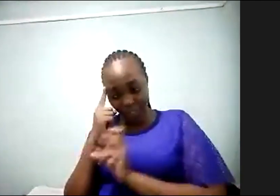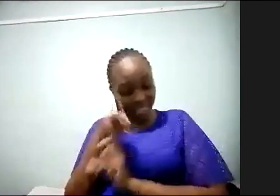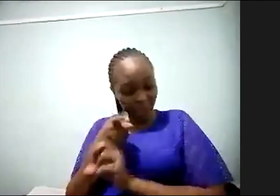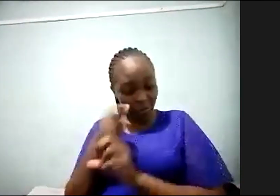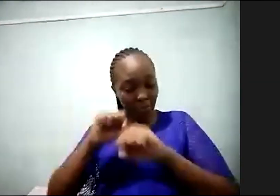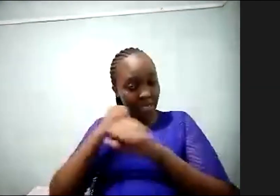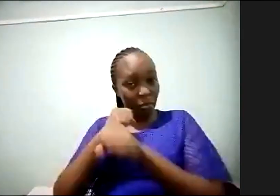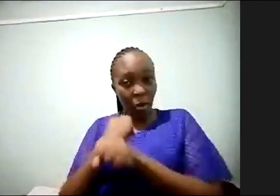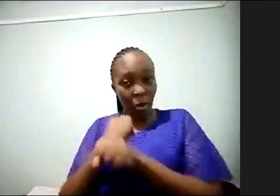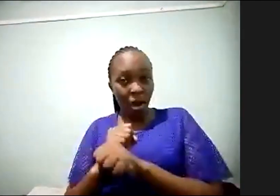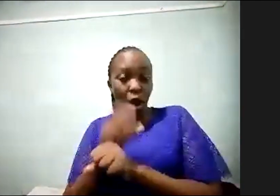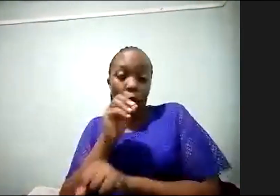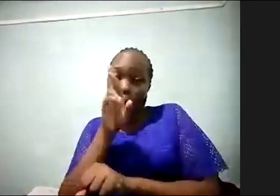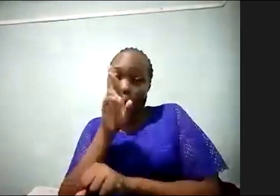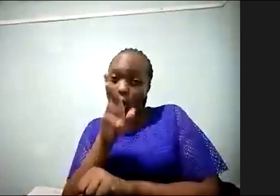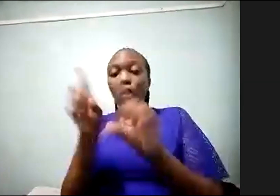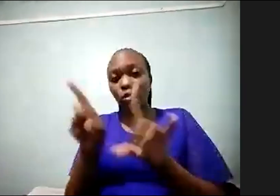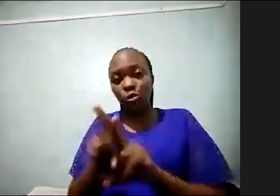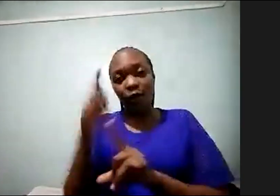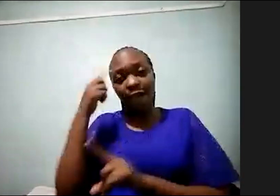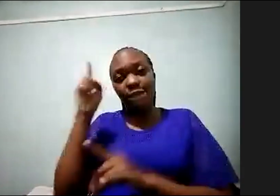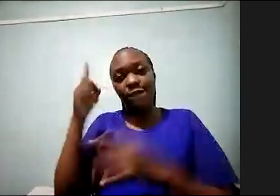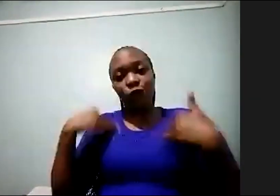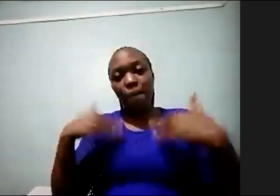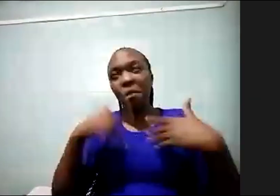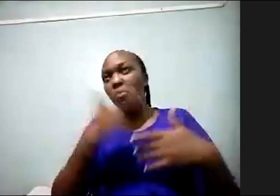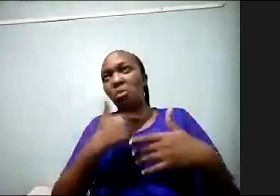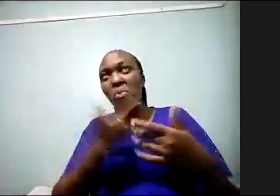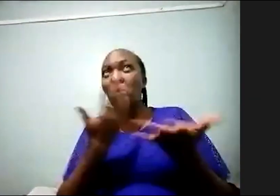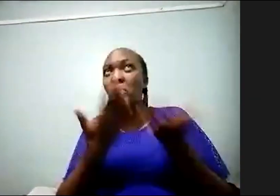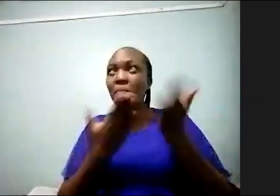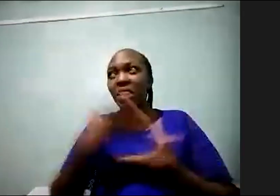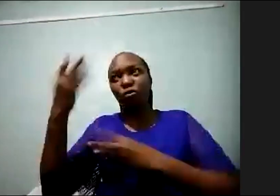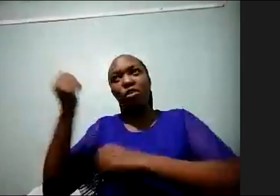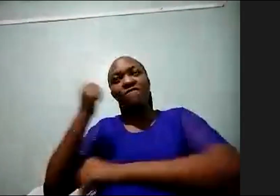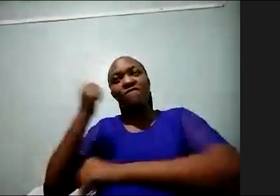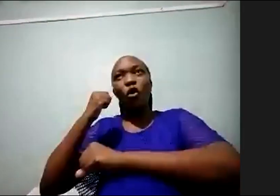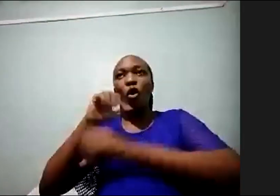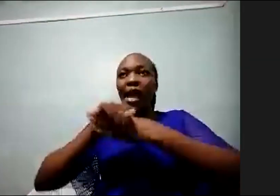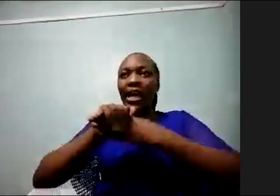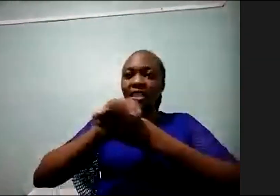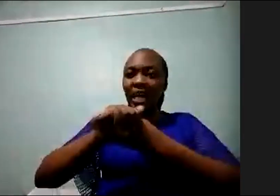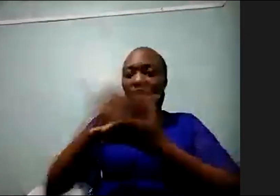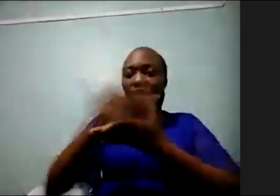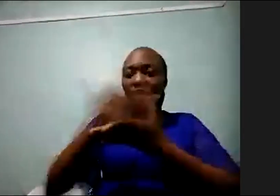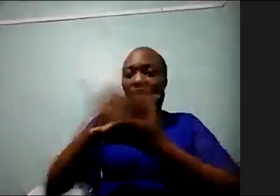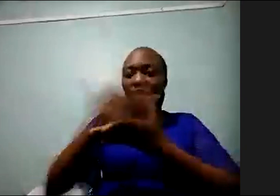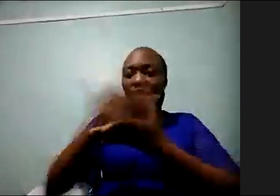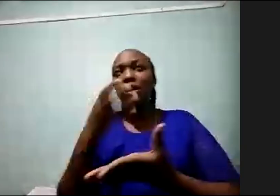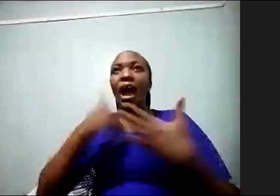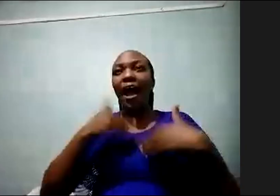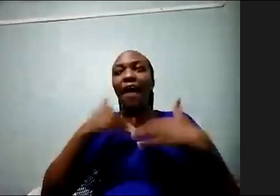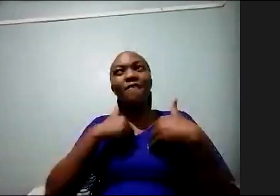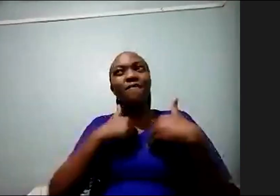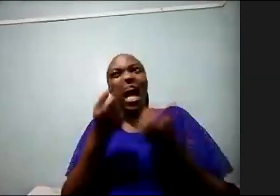Or for those even who might have gone like for paid internship somewhere, might have taken a side hustle somewhere, and maybe you